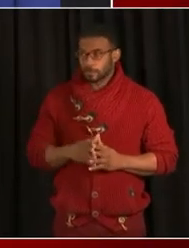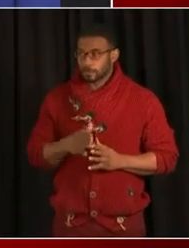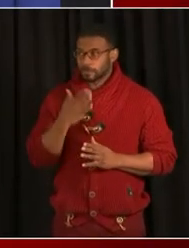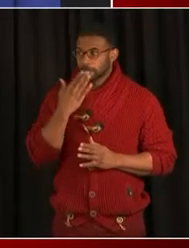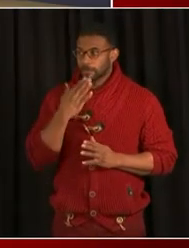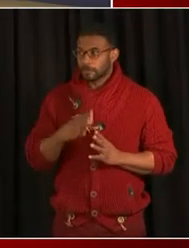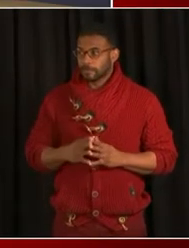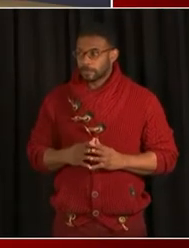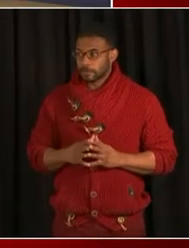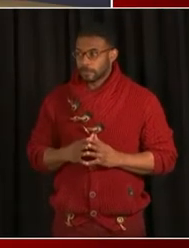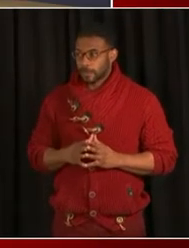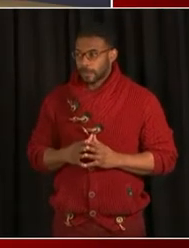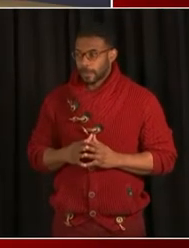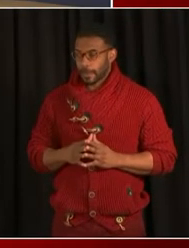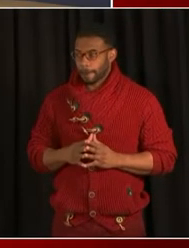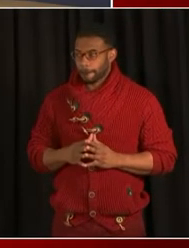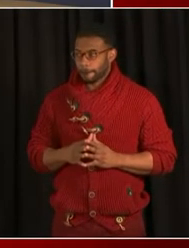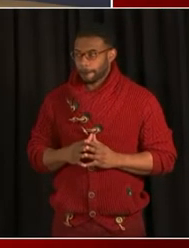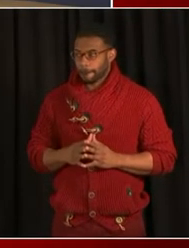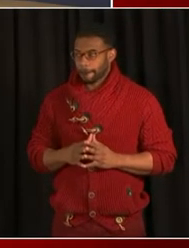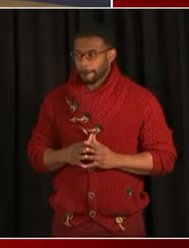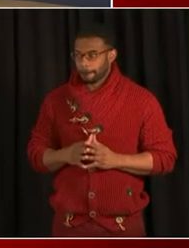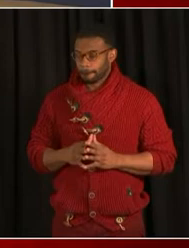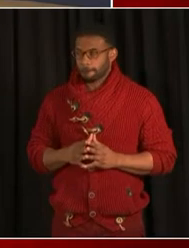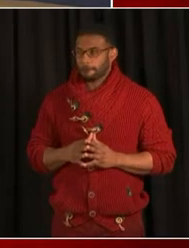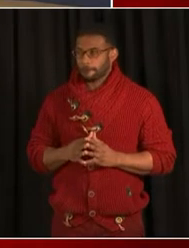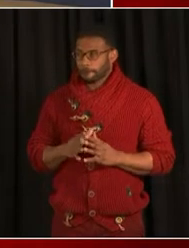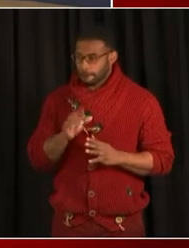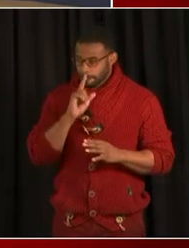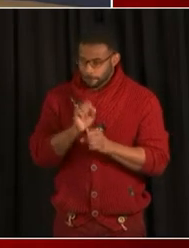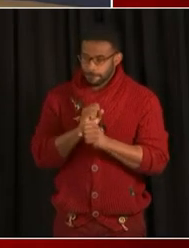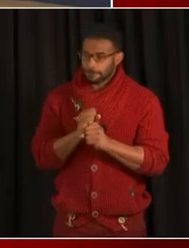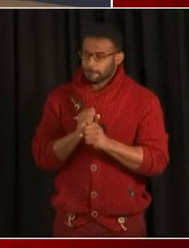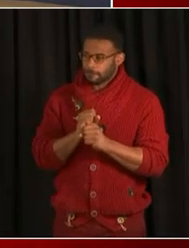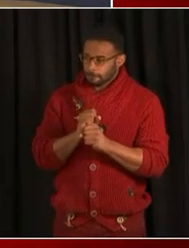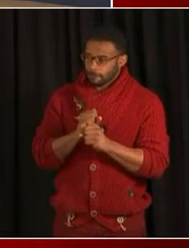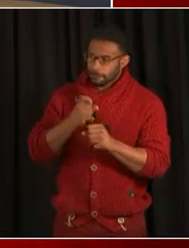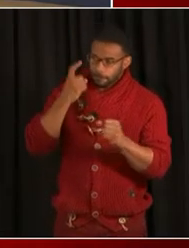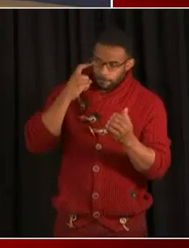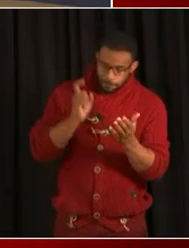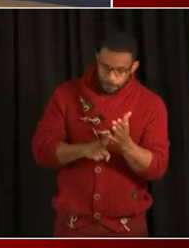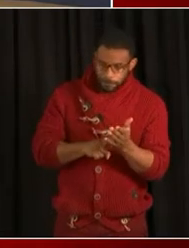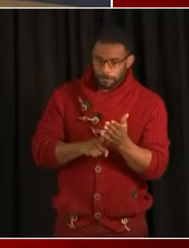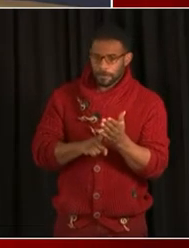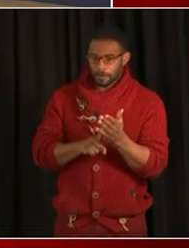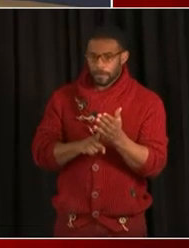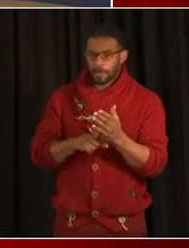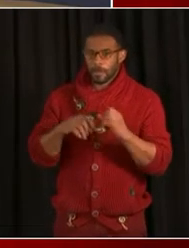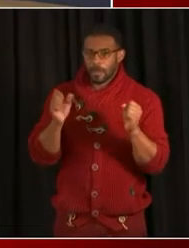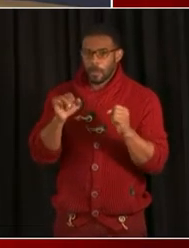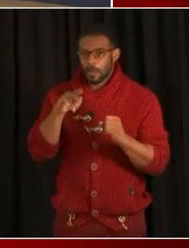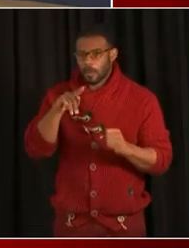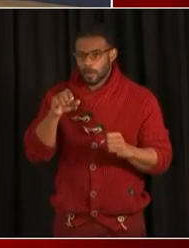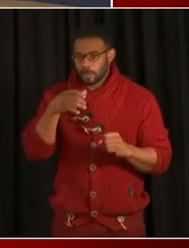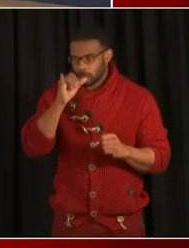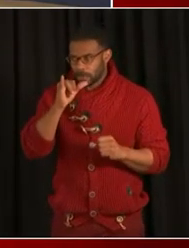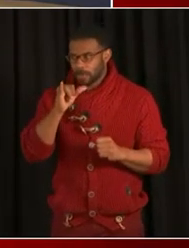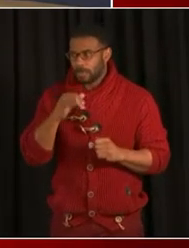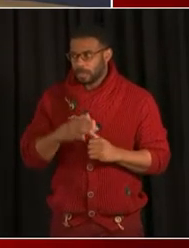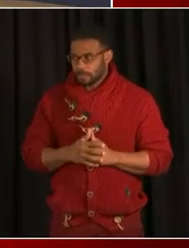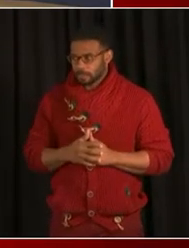Thank you, Ian, and I will definitely attest to the cold press drinks.